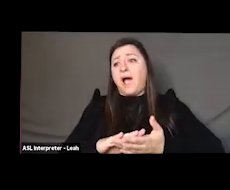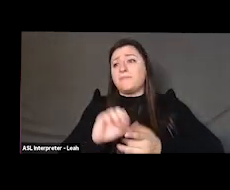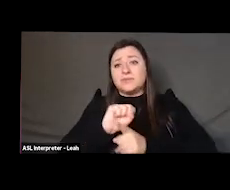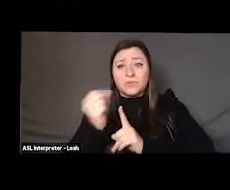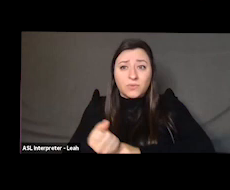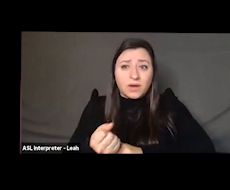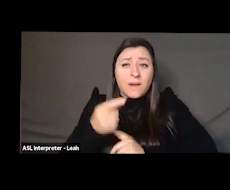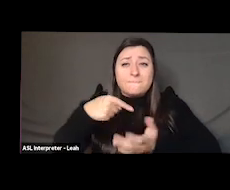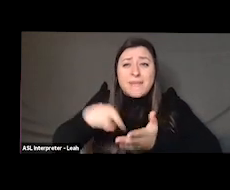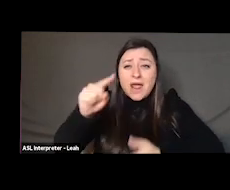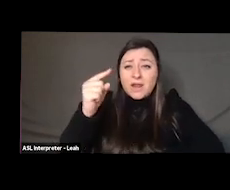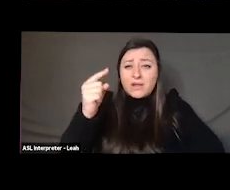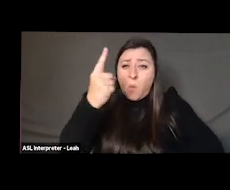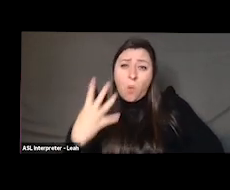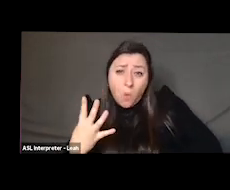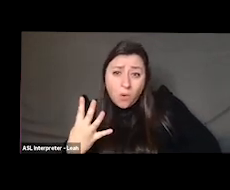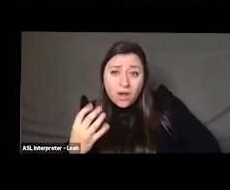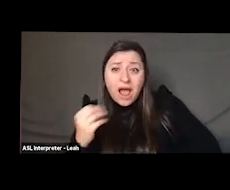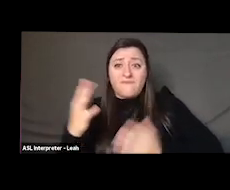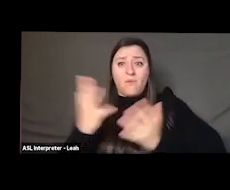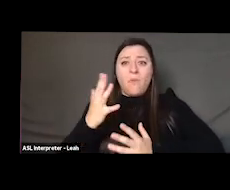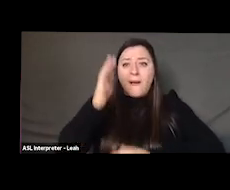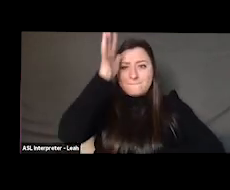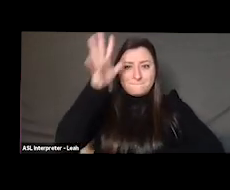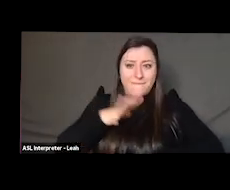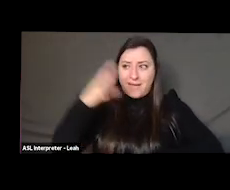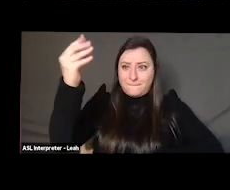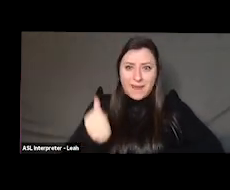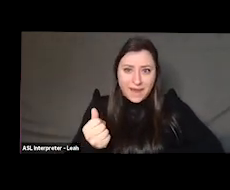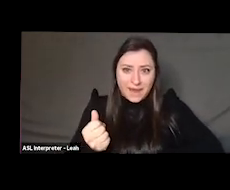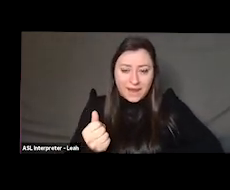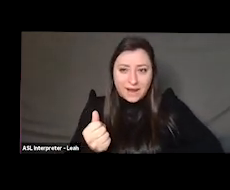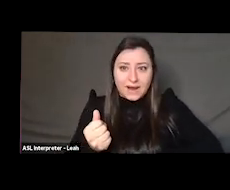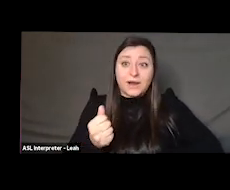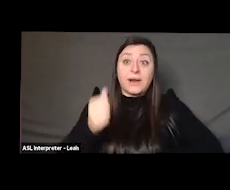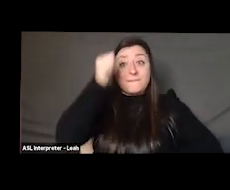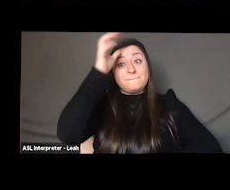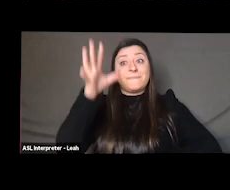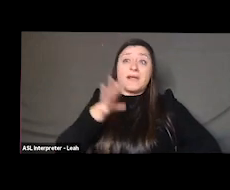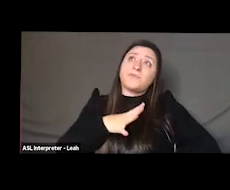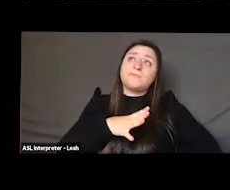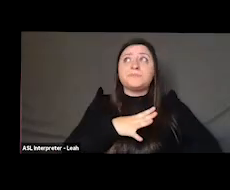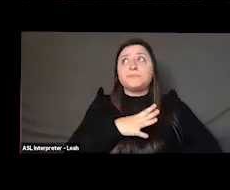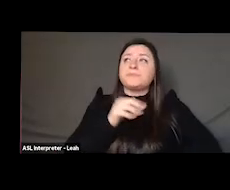a quarter of what men were paid. And because men weren't really